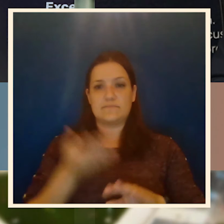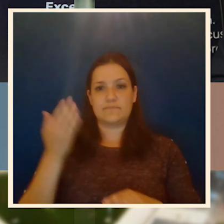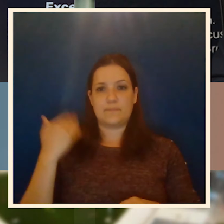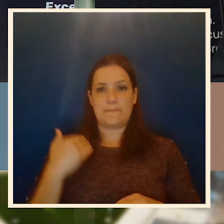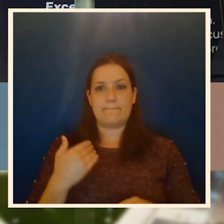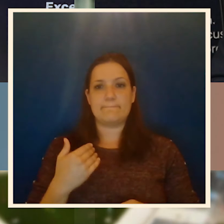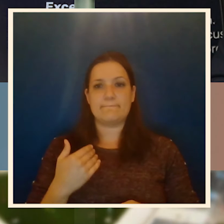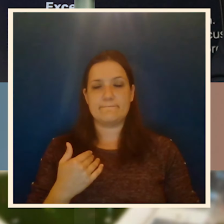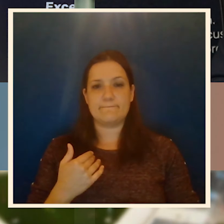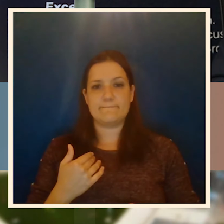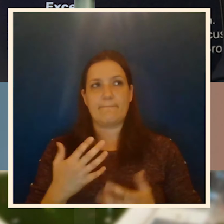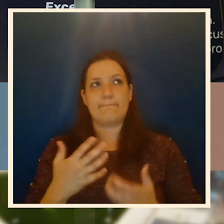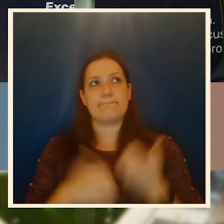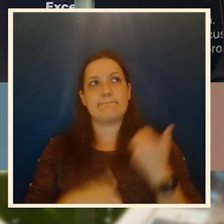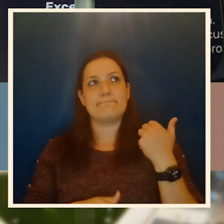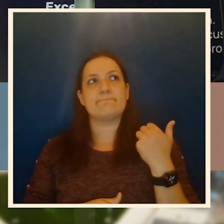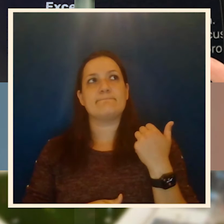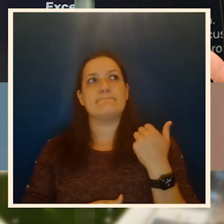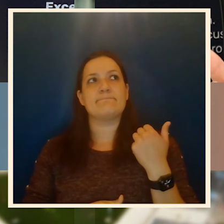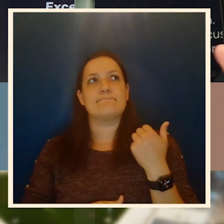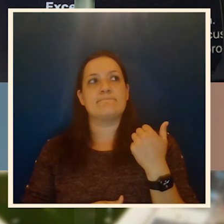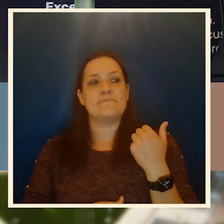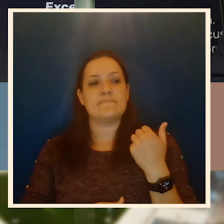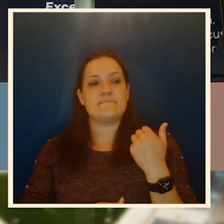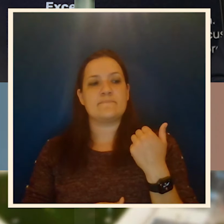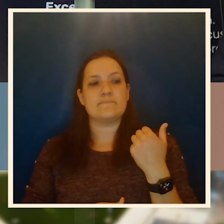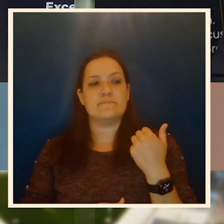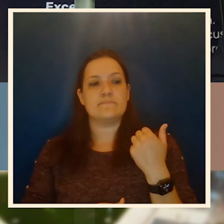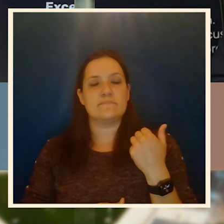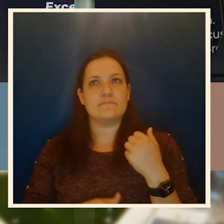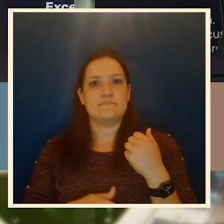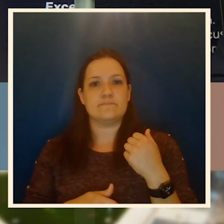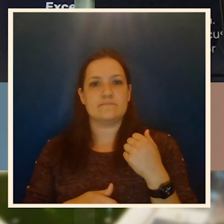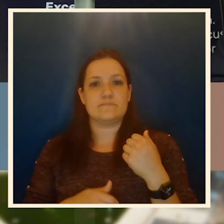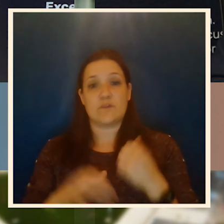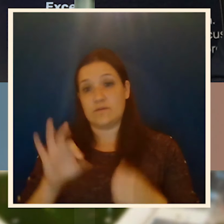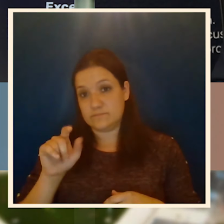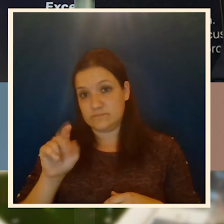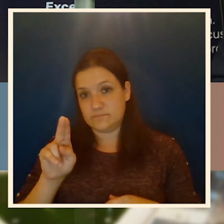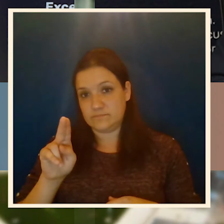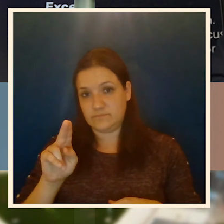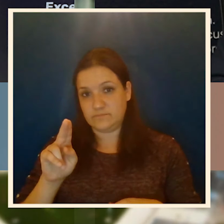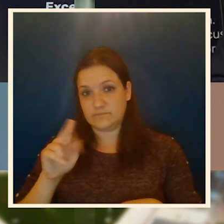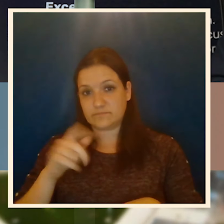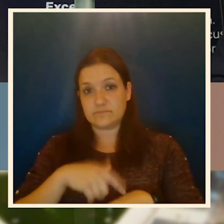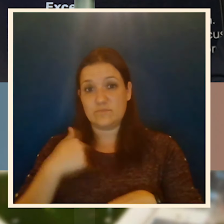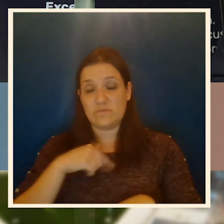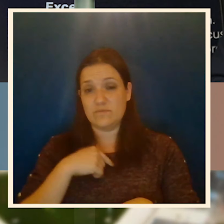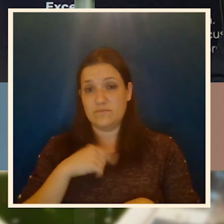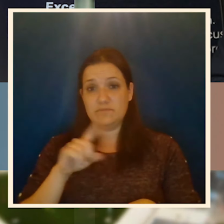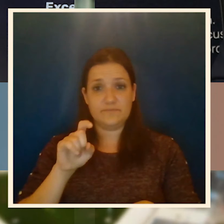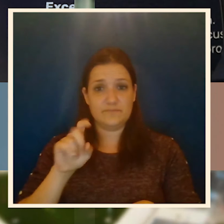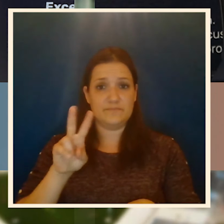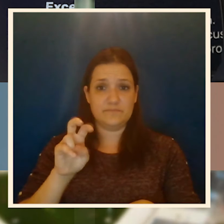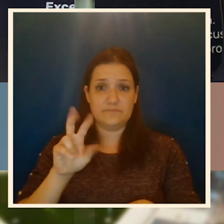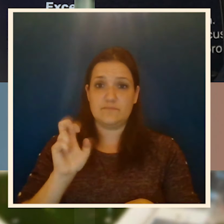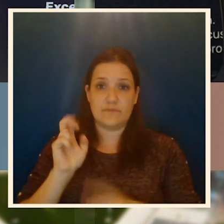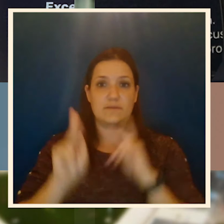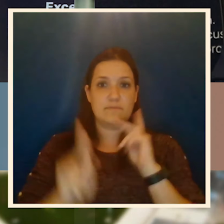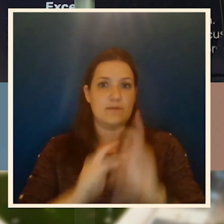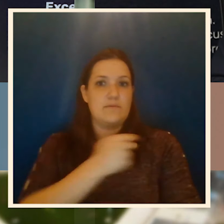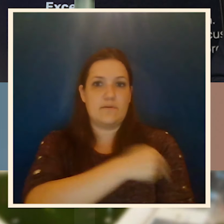patients who haven't been vaccinated. And I've reported to you in the past that the vast majority of